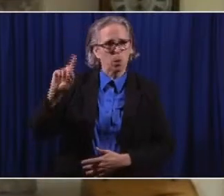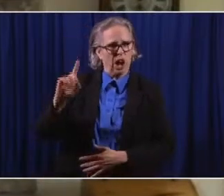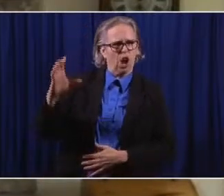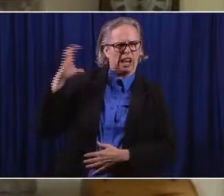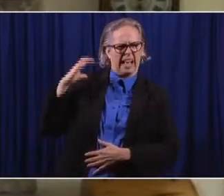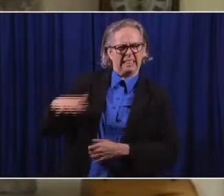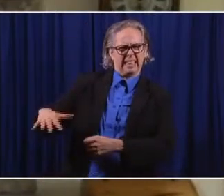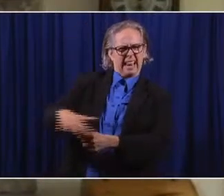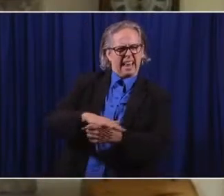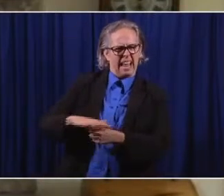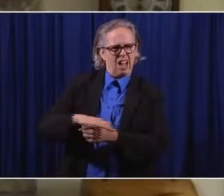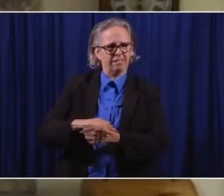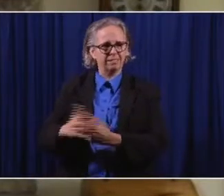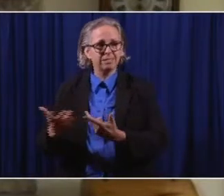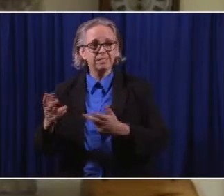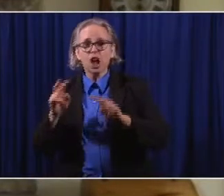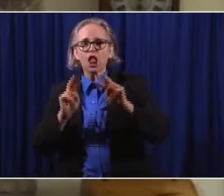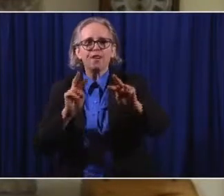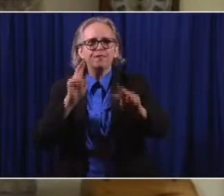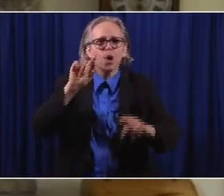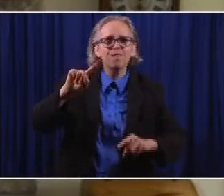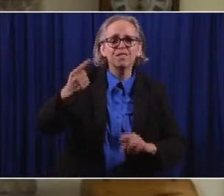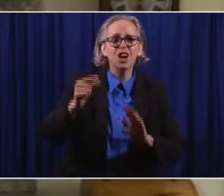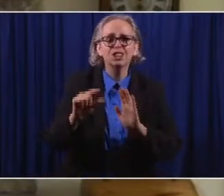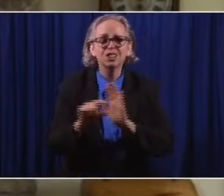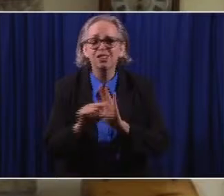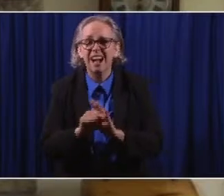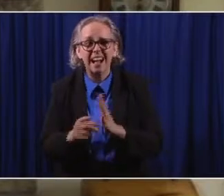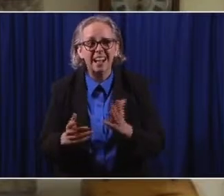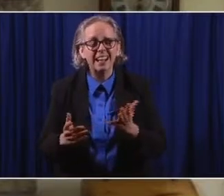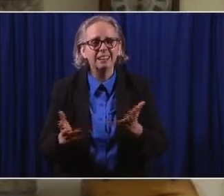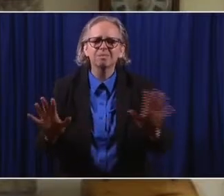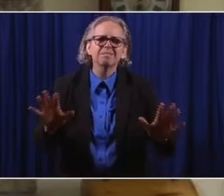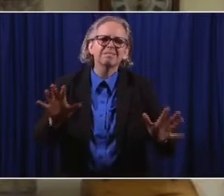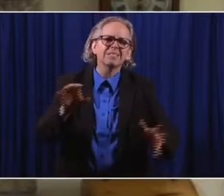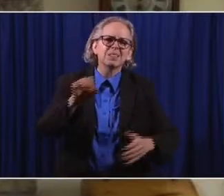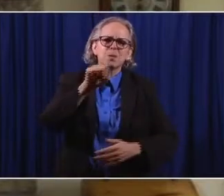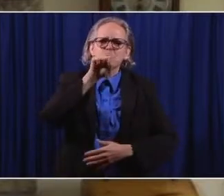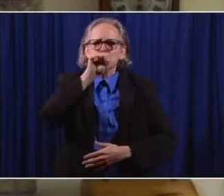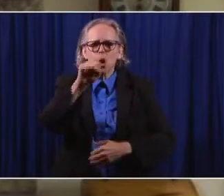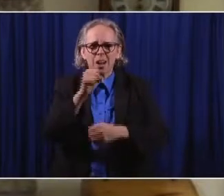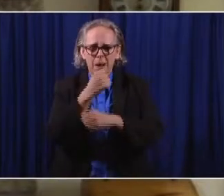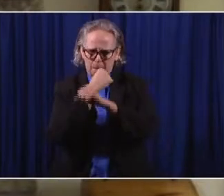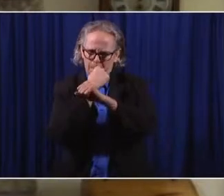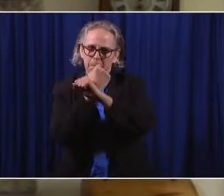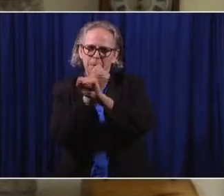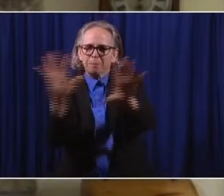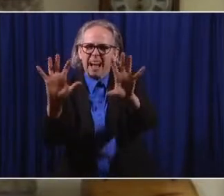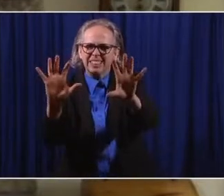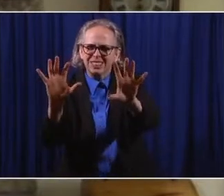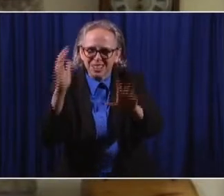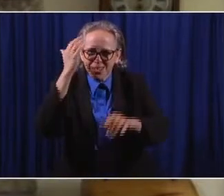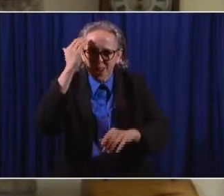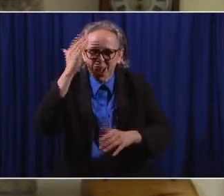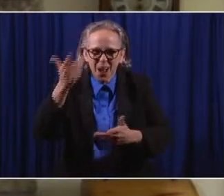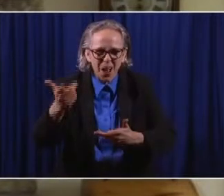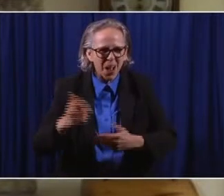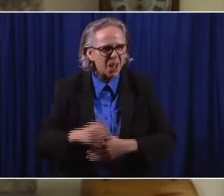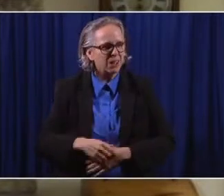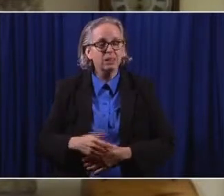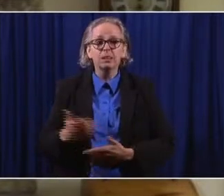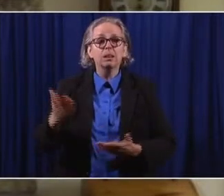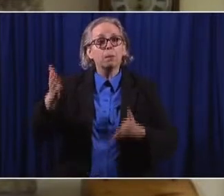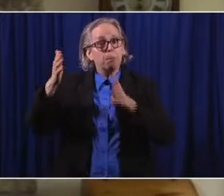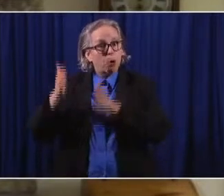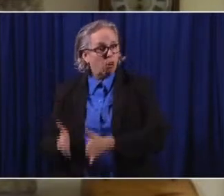grade. He loved the superhero Black Panther. The person accused of killing King is also just a child, 11